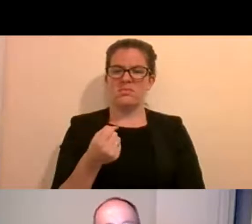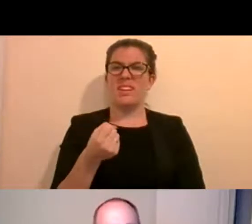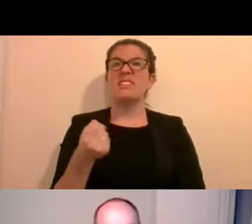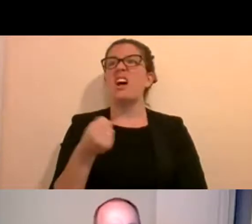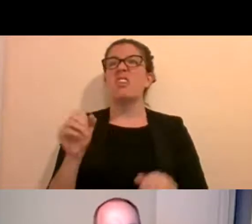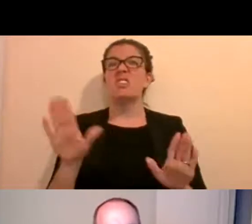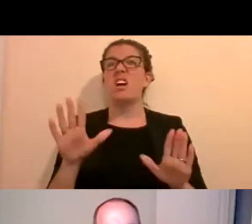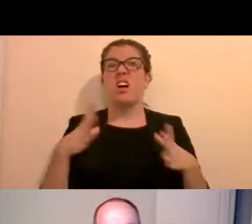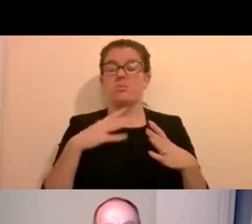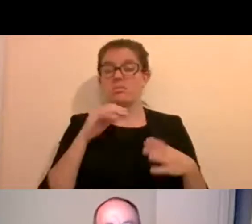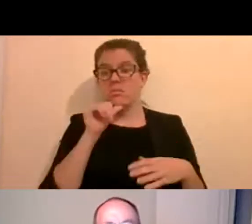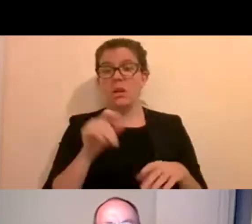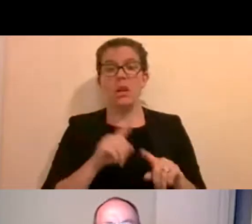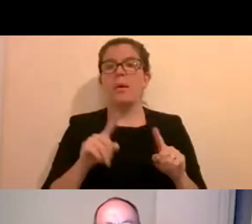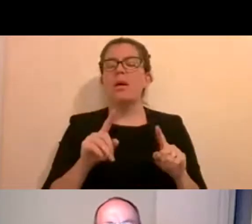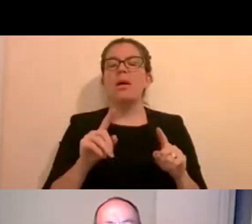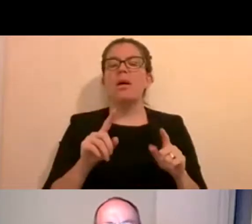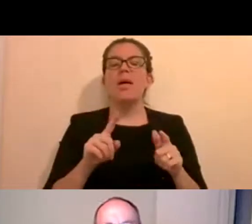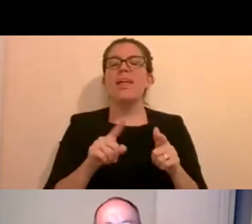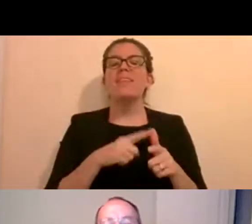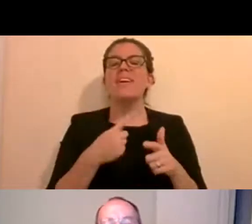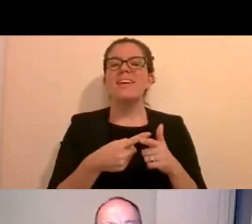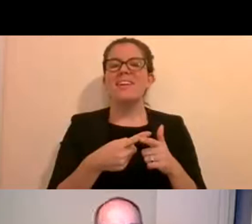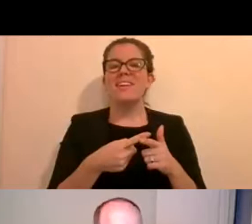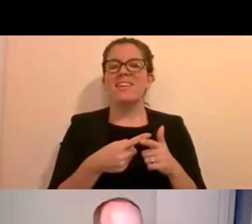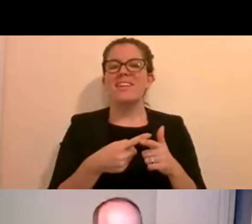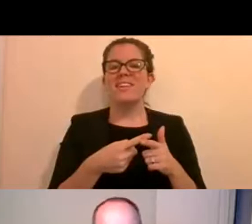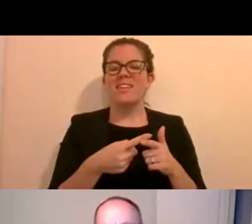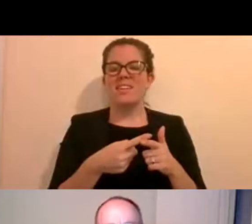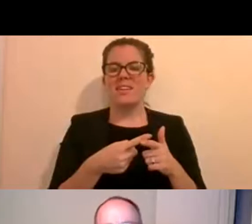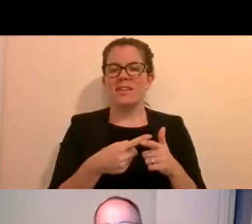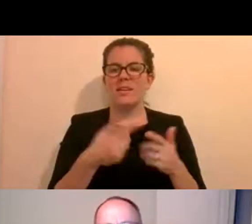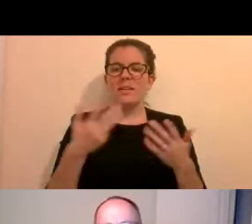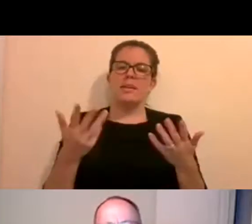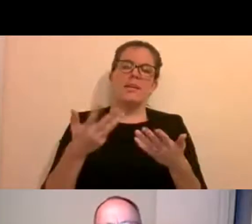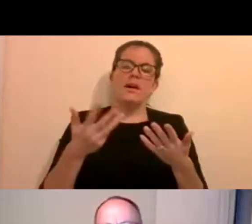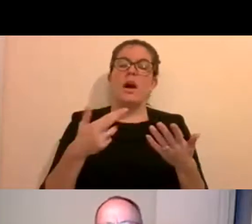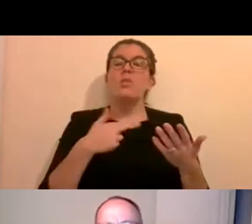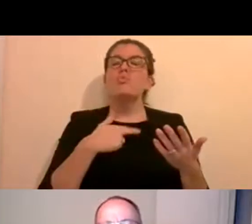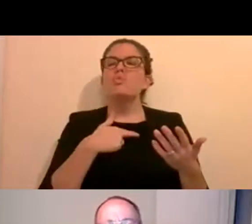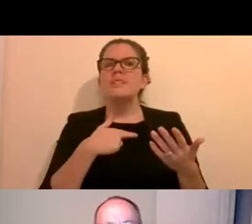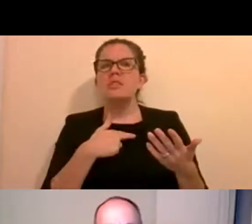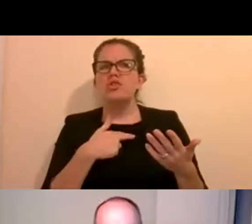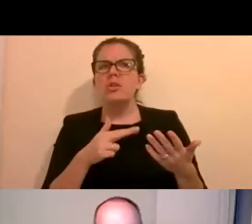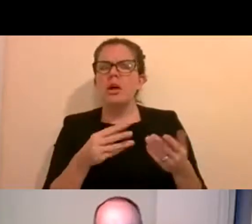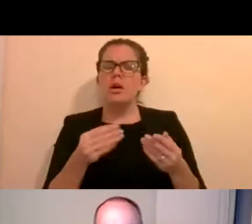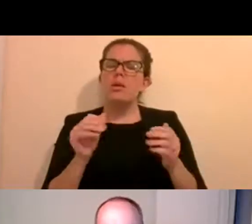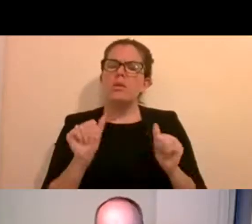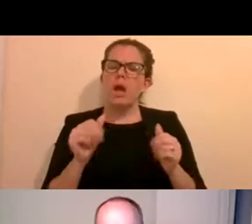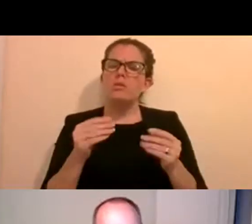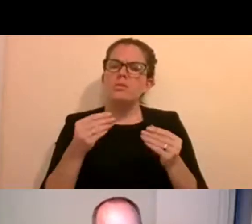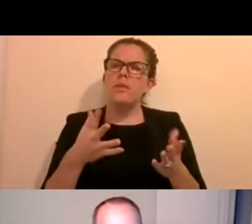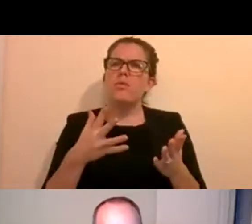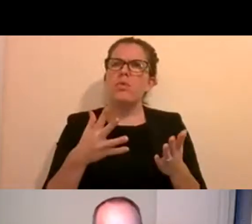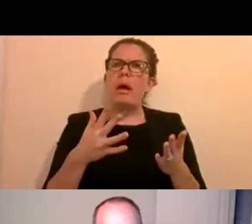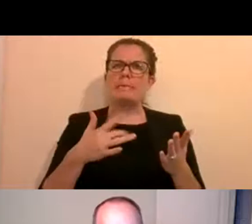dramatic drop in involvement. And part of what religion does is it gives you a sense of self, a sense of place in the universe, a sense